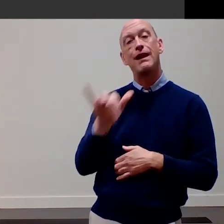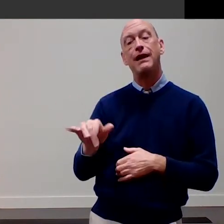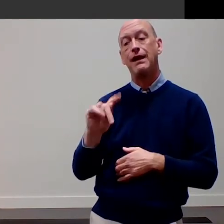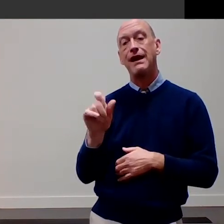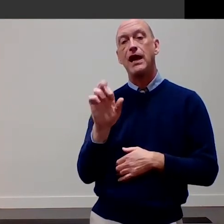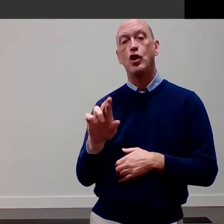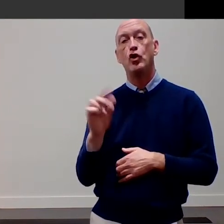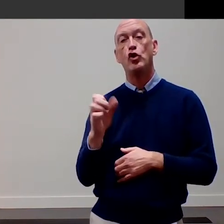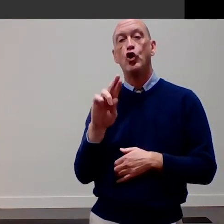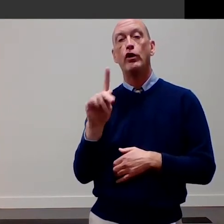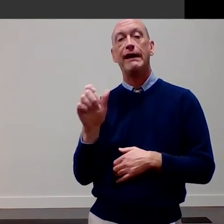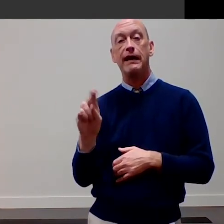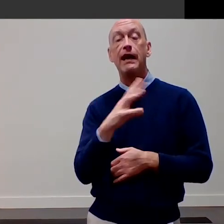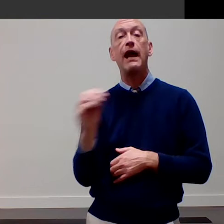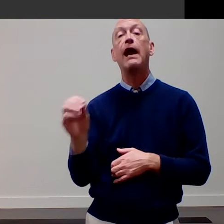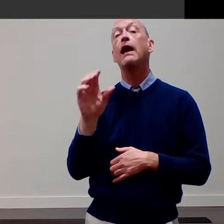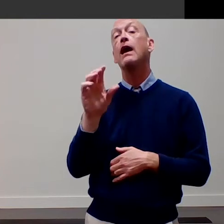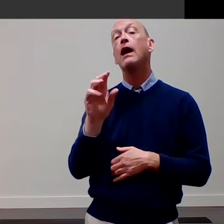Gerken, and co-chair Sheena Barnes.